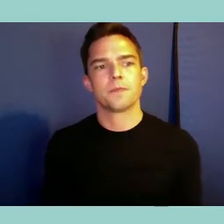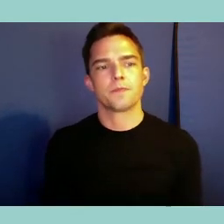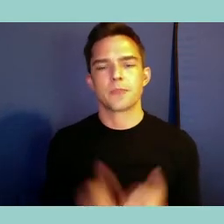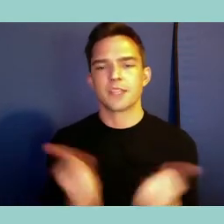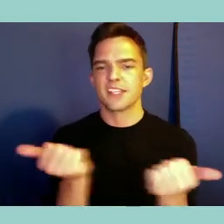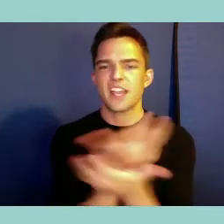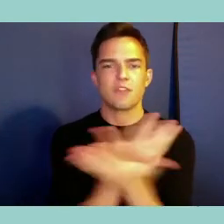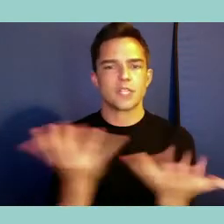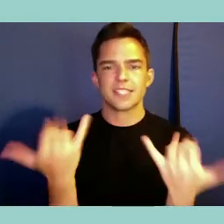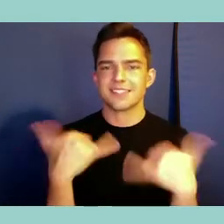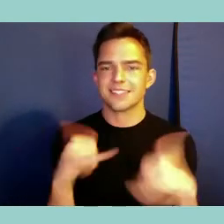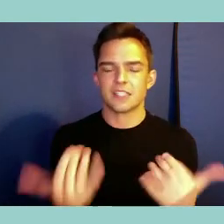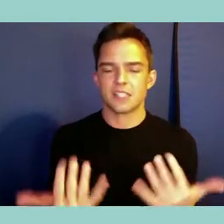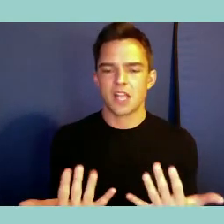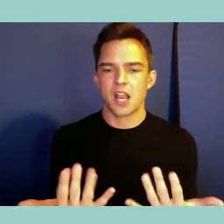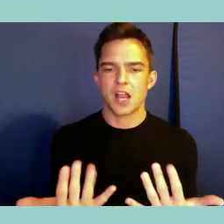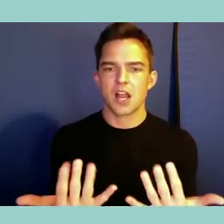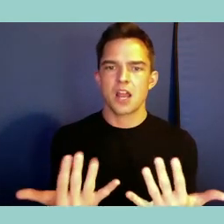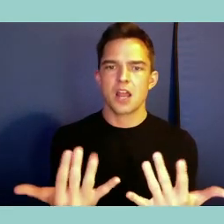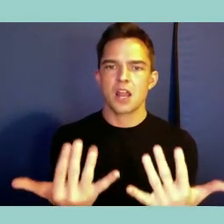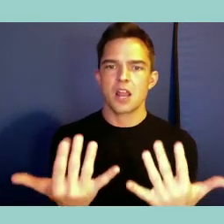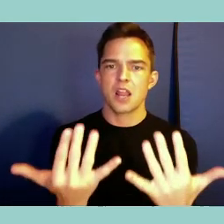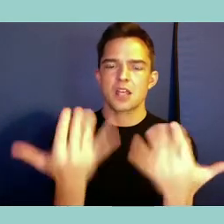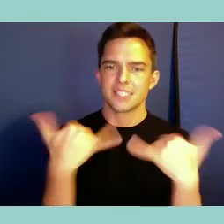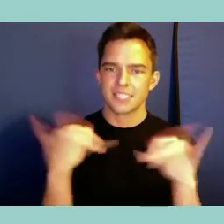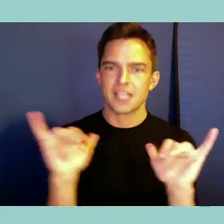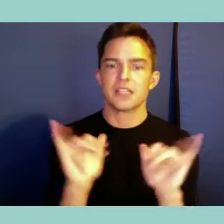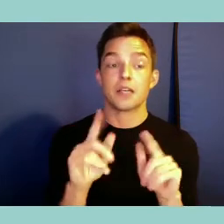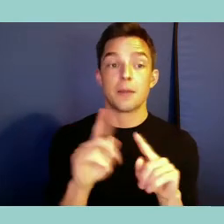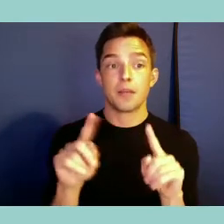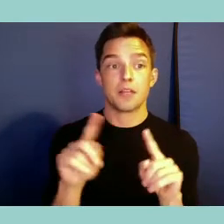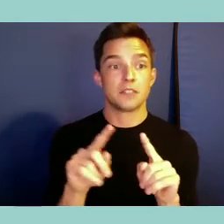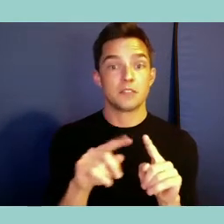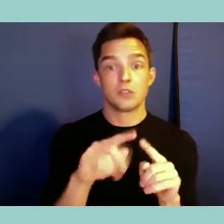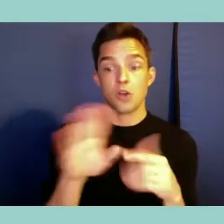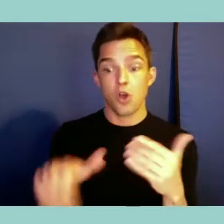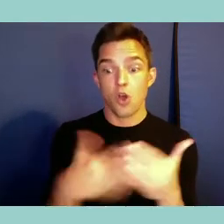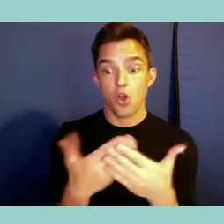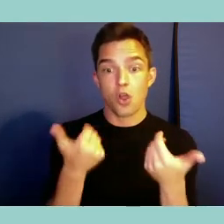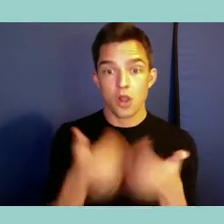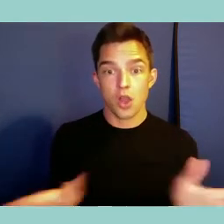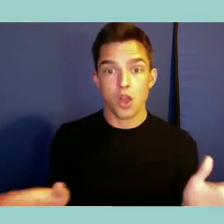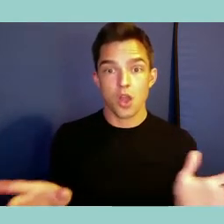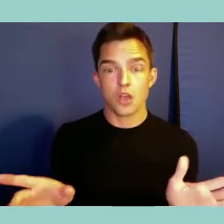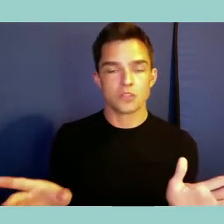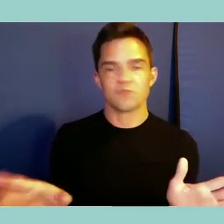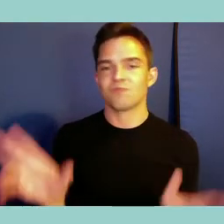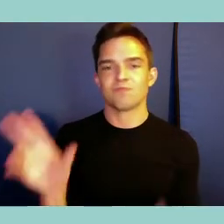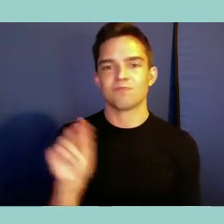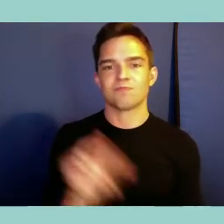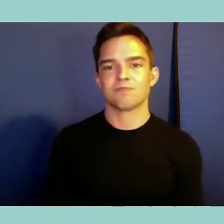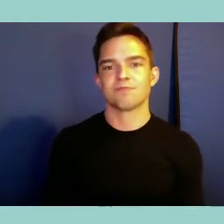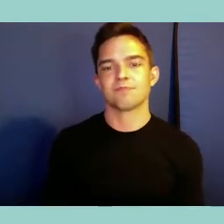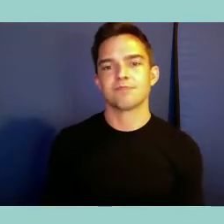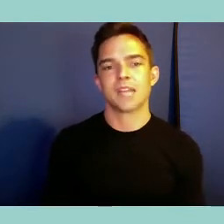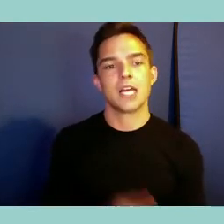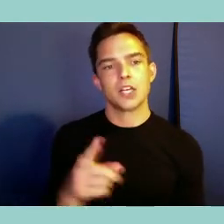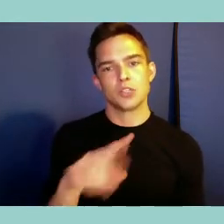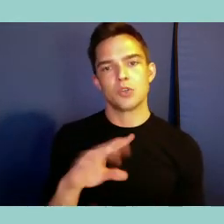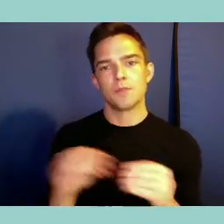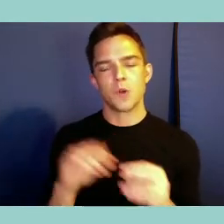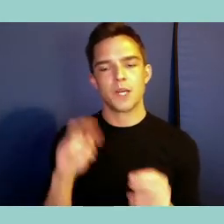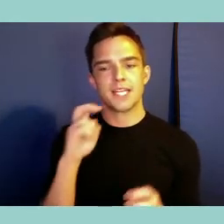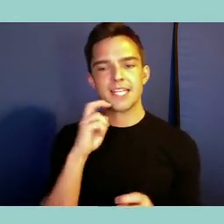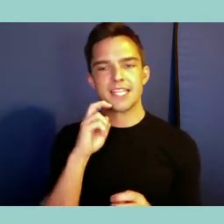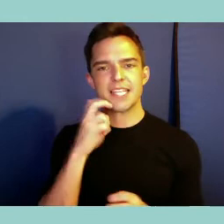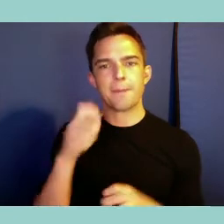Everything is still on fire, but all is not lost. You remain more